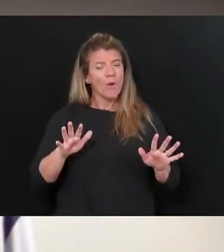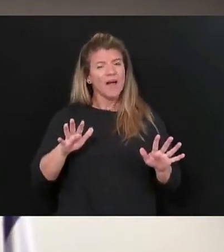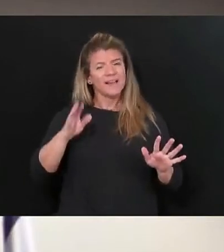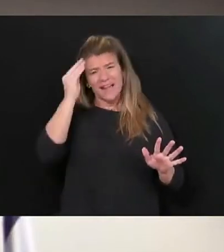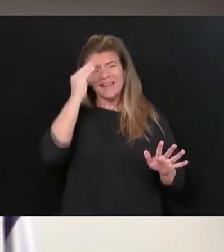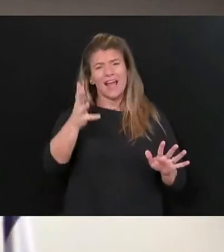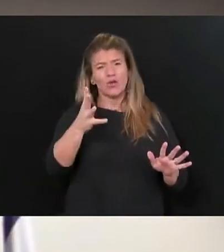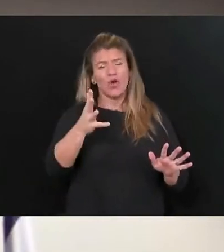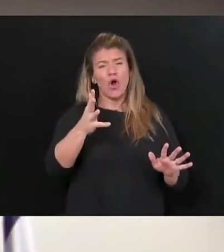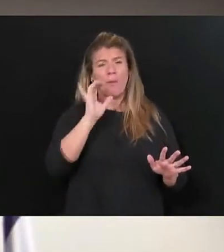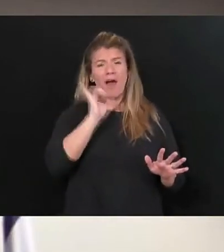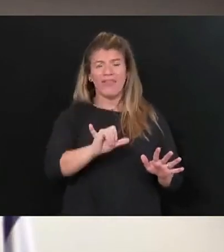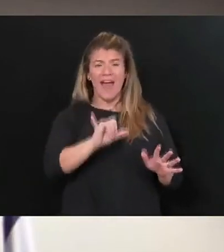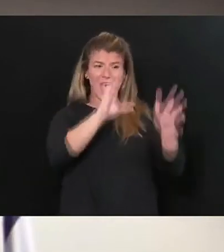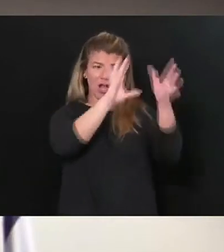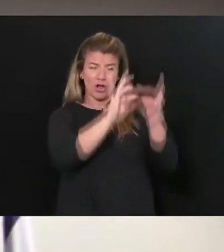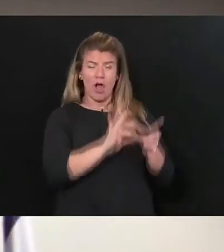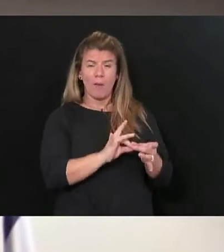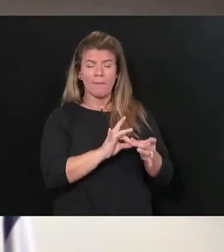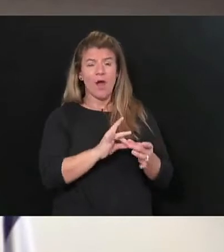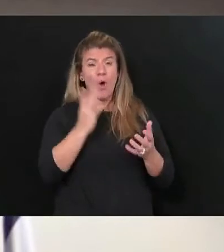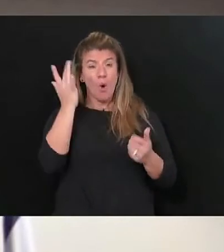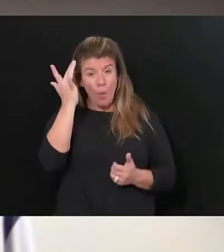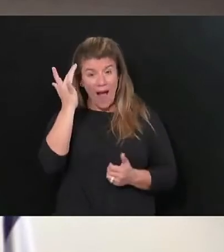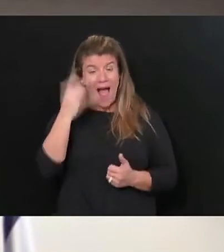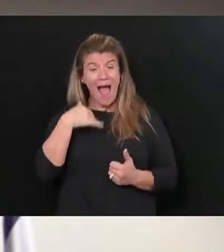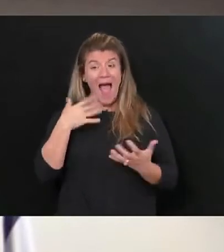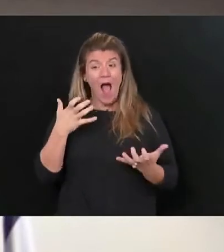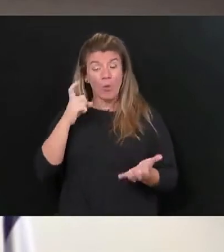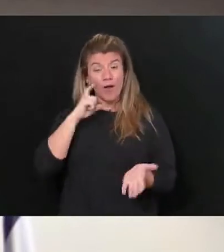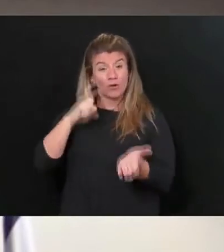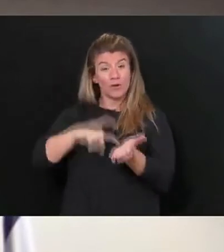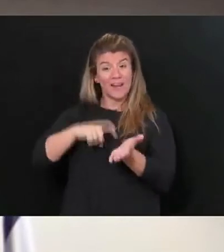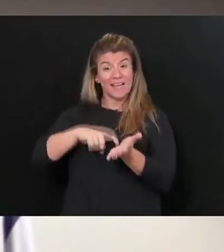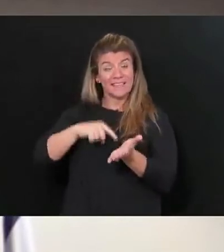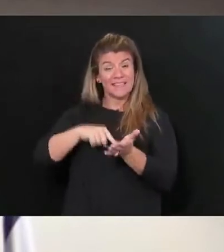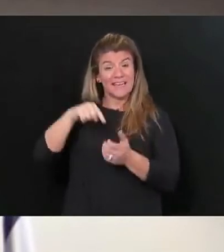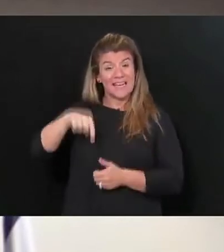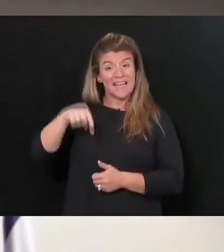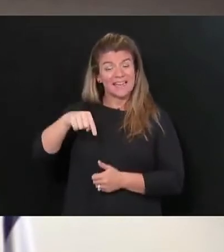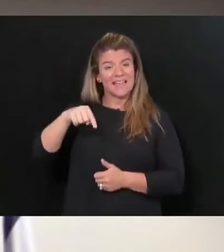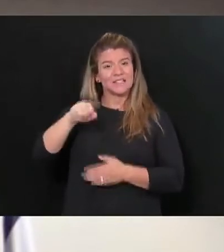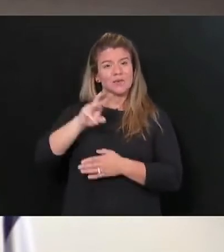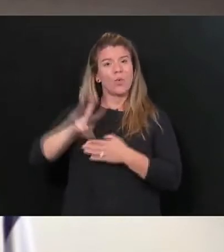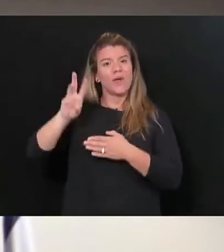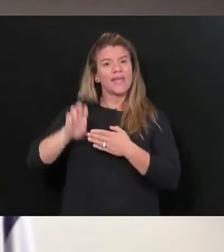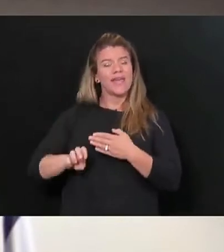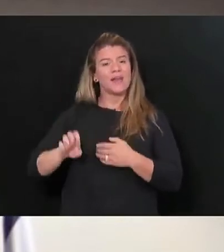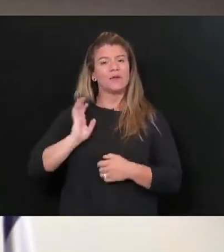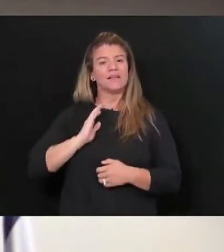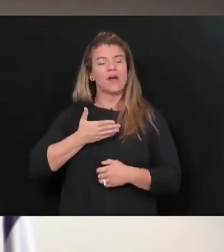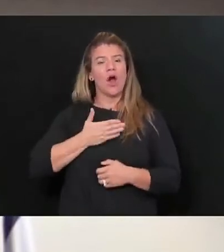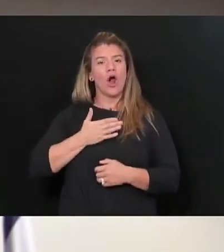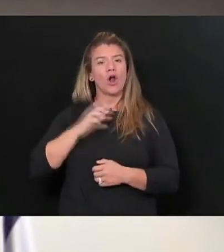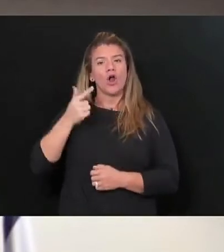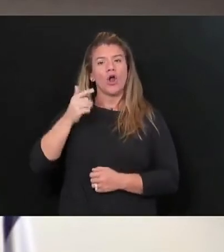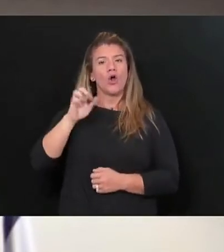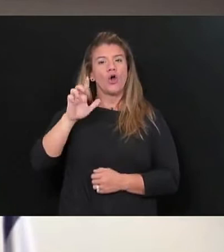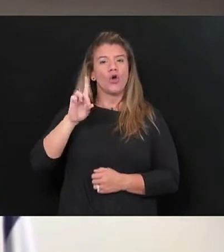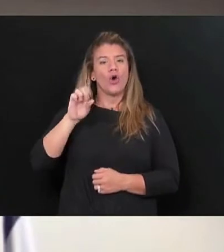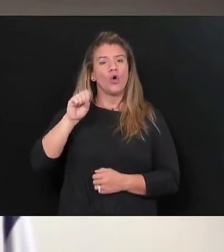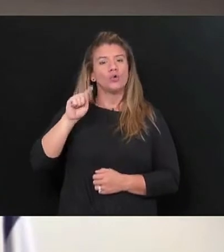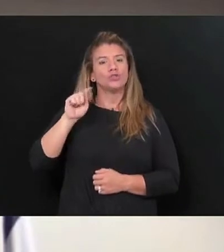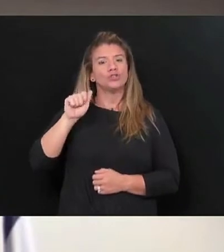with recognizing that this weekend would have been our Gold Star Family Weekend Retreat, that the National Guard